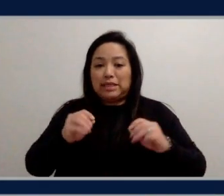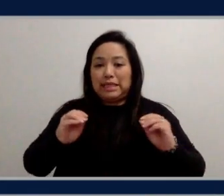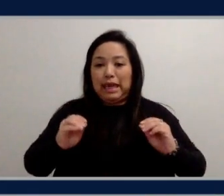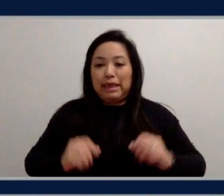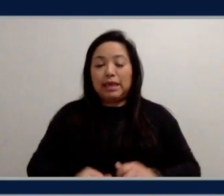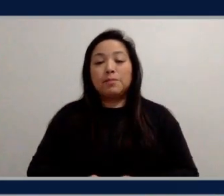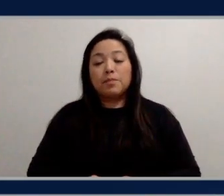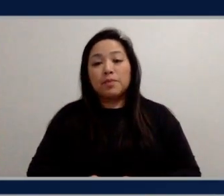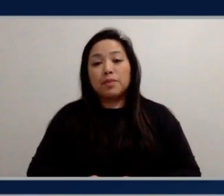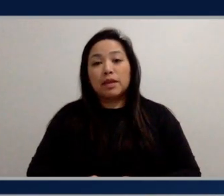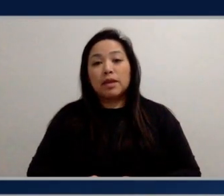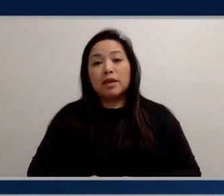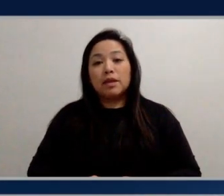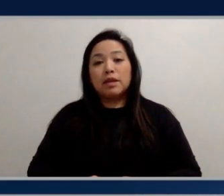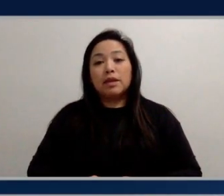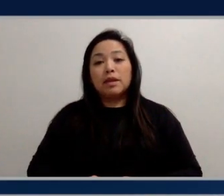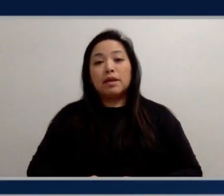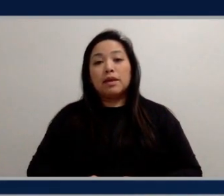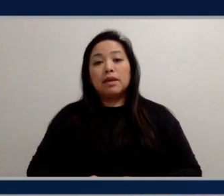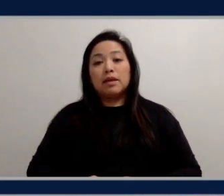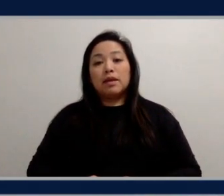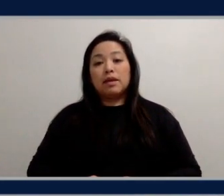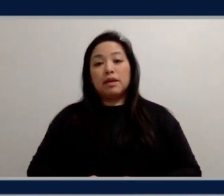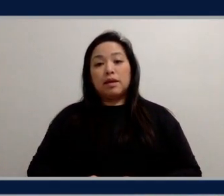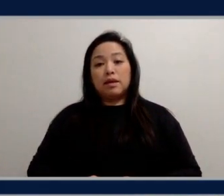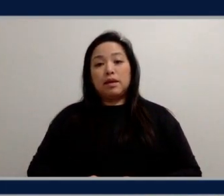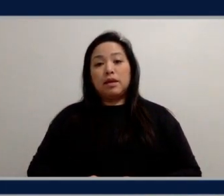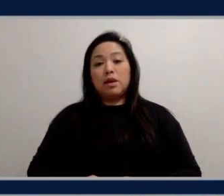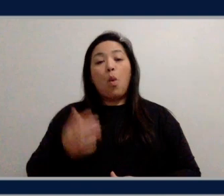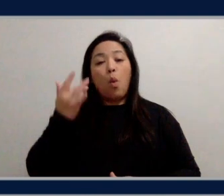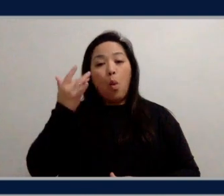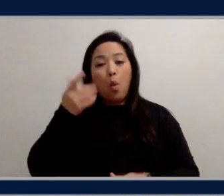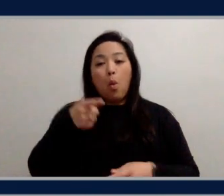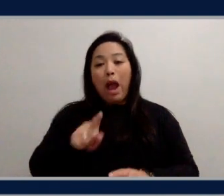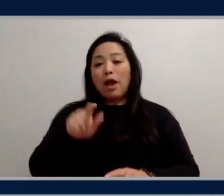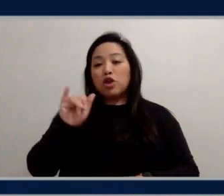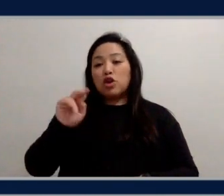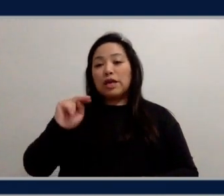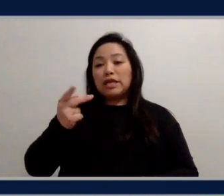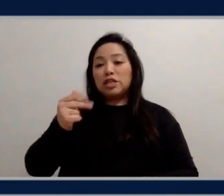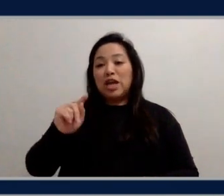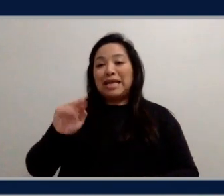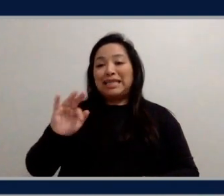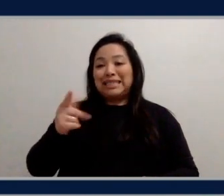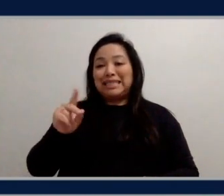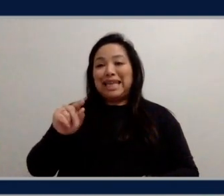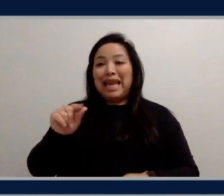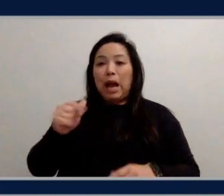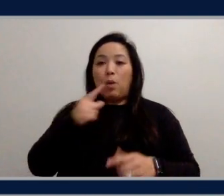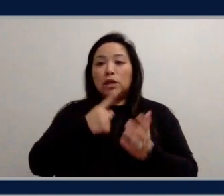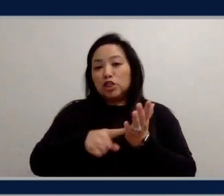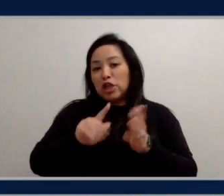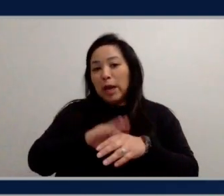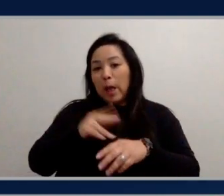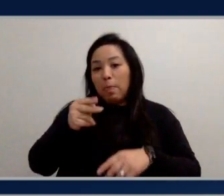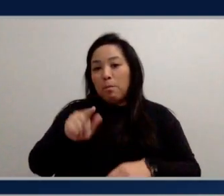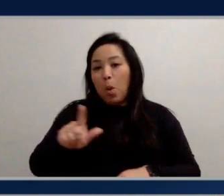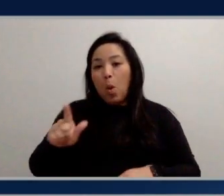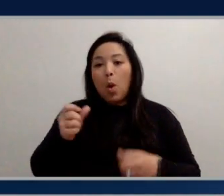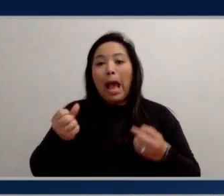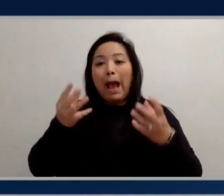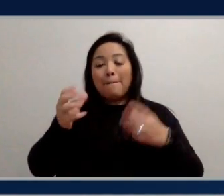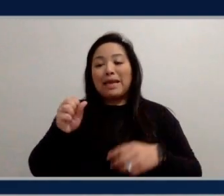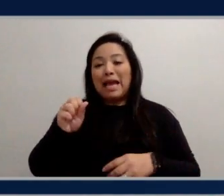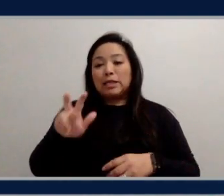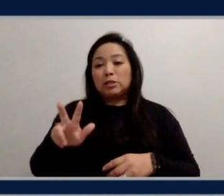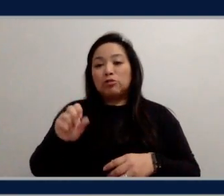just ingest some data. Hey, while you're ingesting that data, I want to check in on our poll here. How many S3